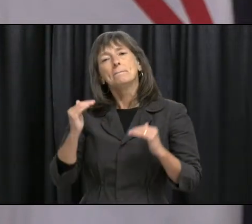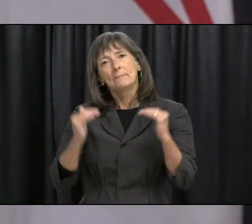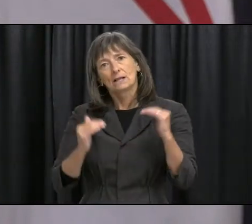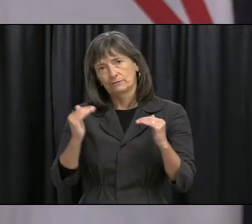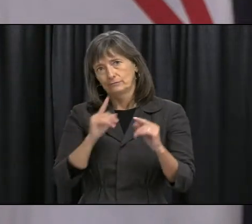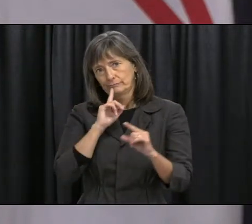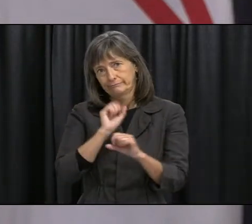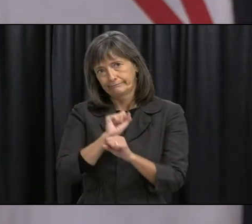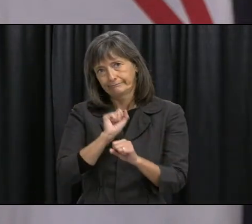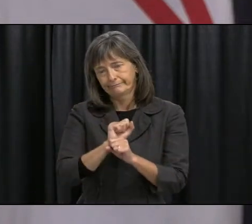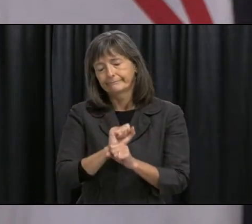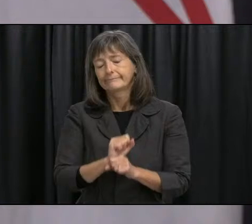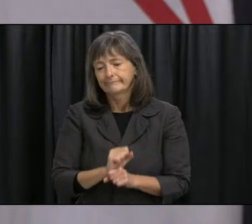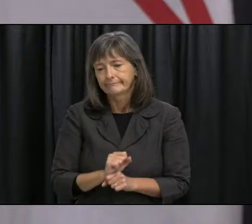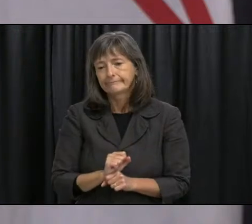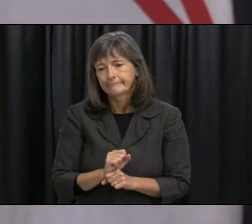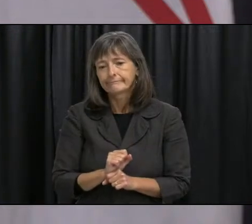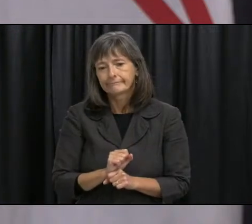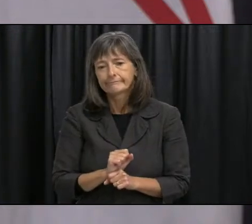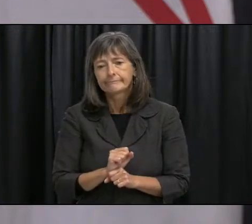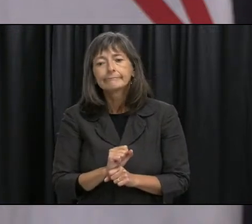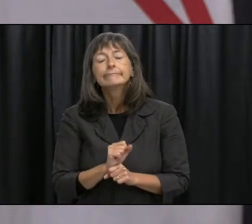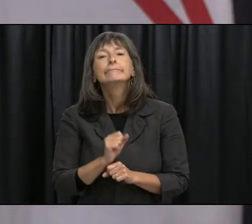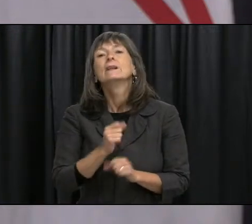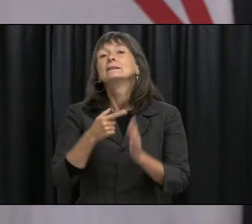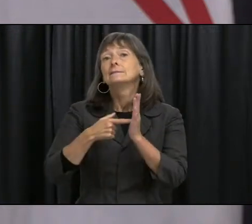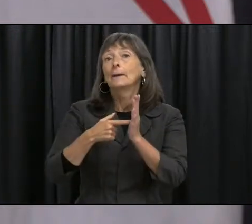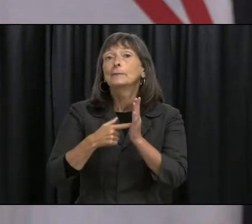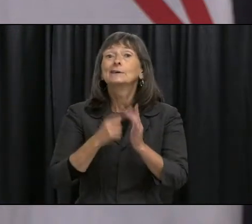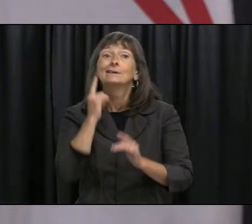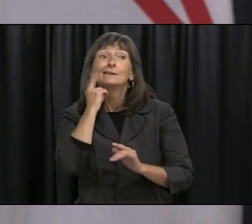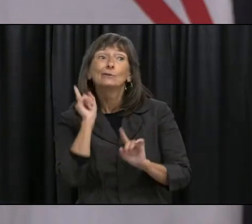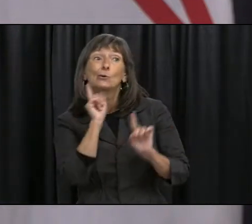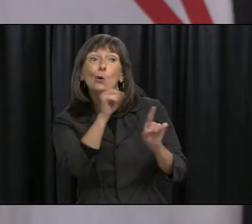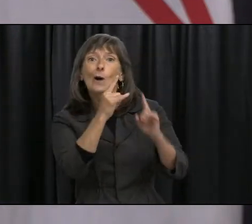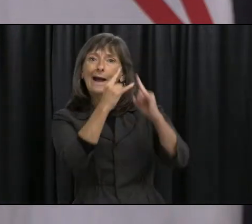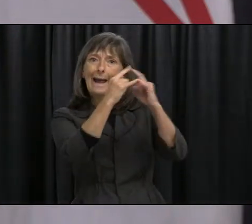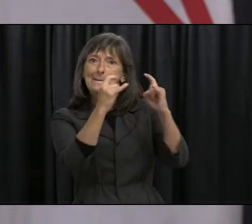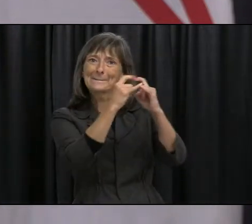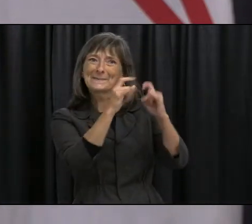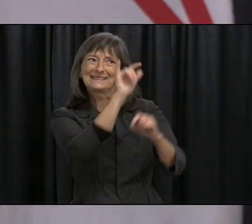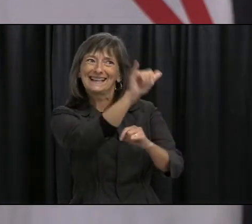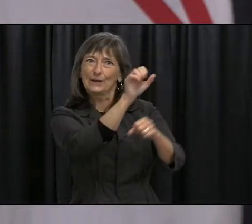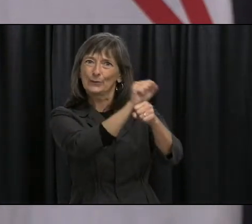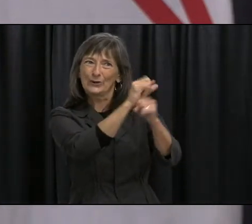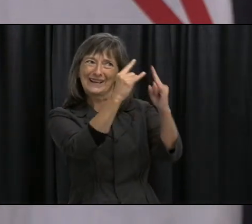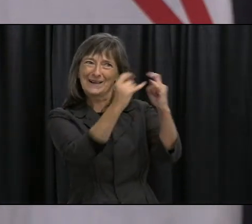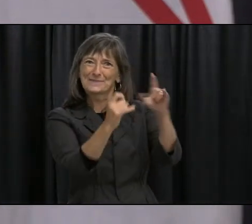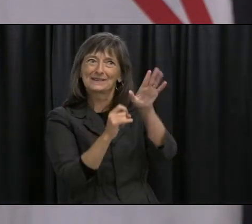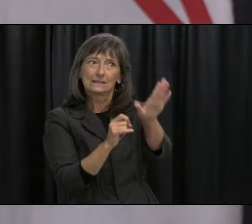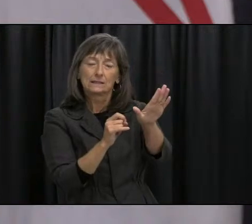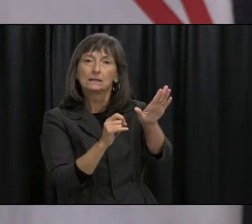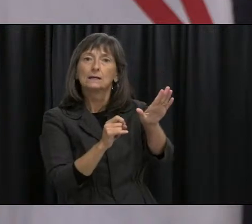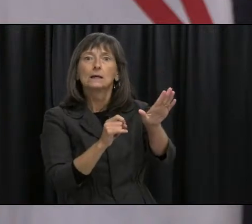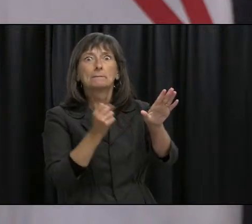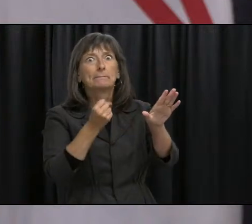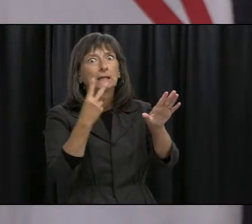terms, they can be camps. It can be a lot of people together who are